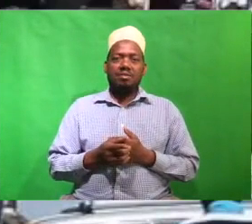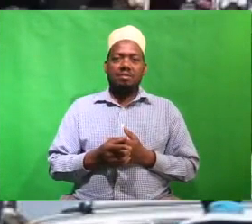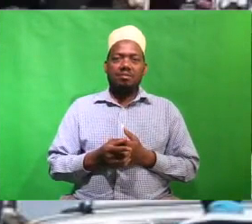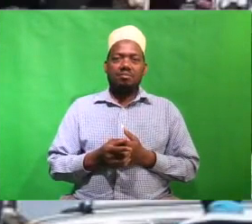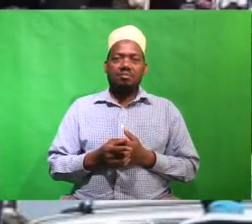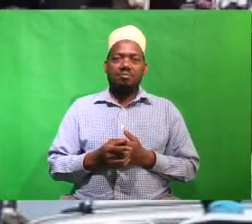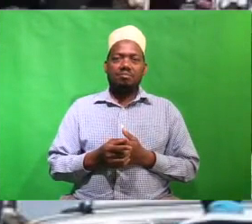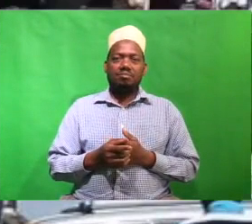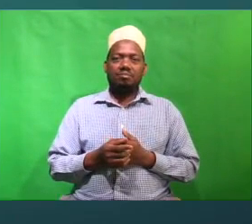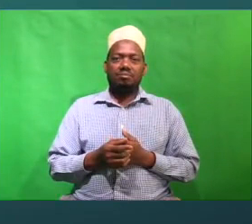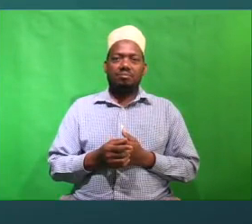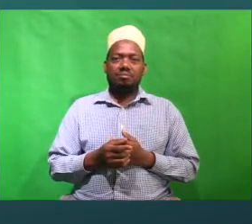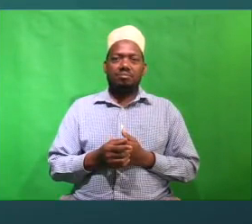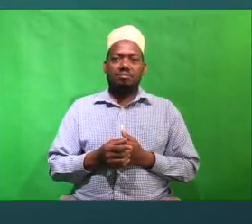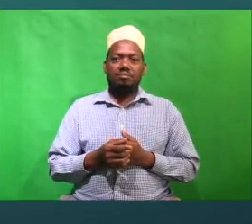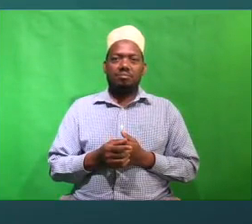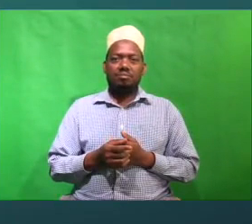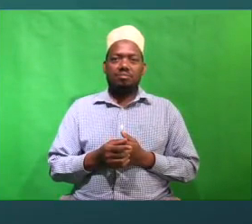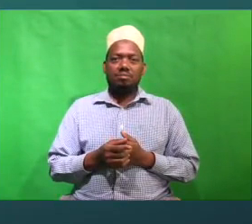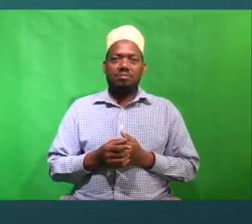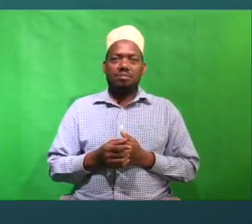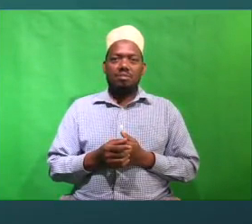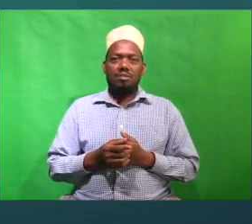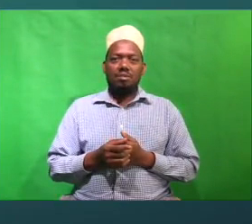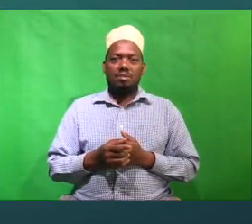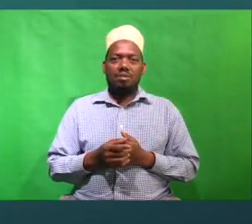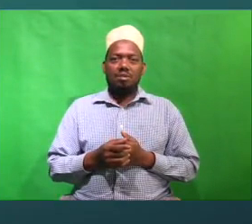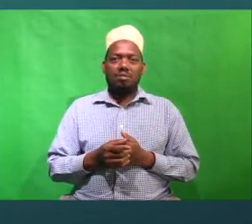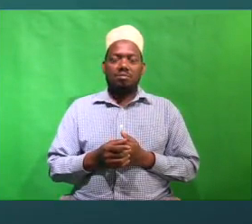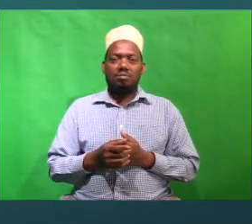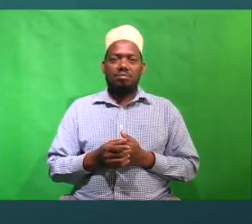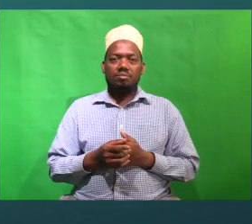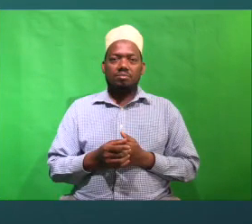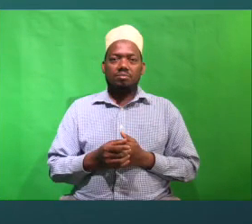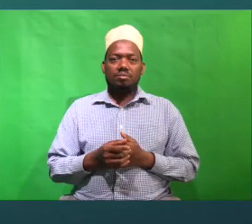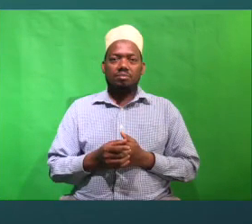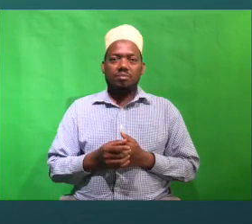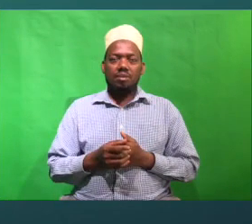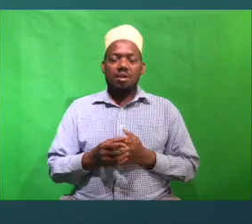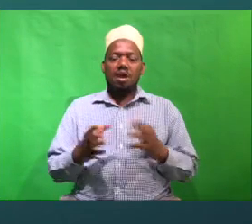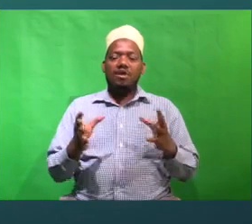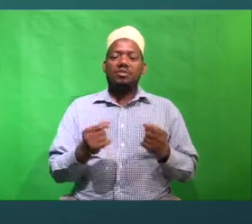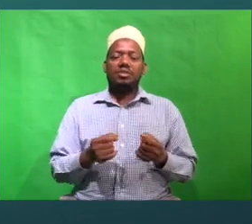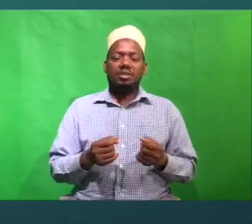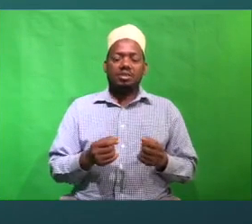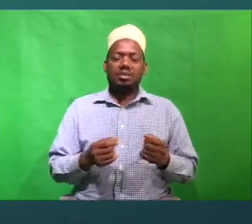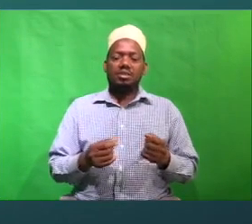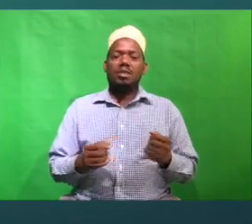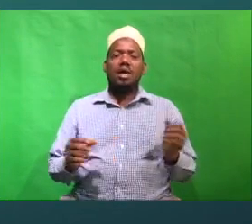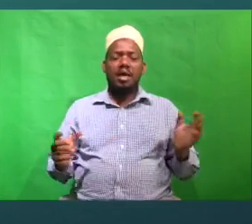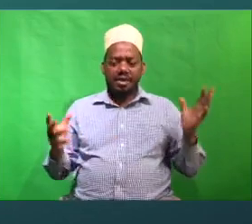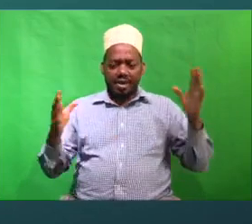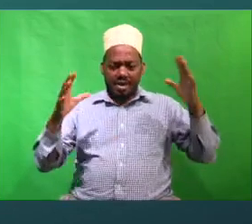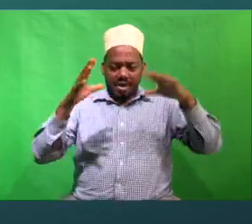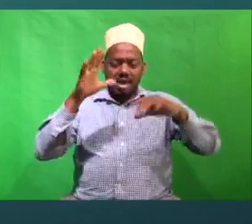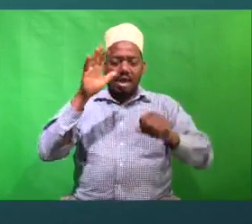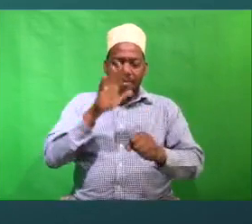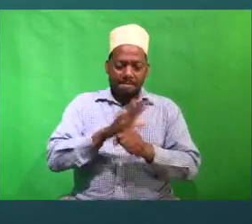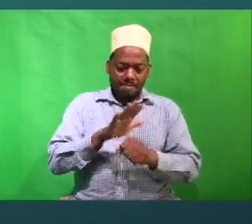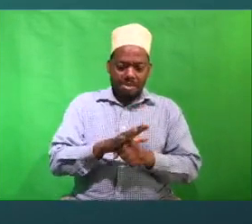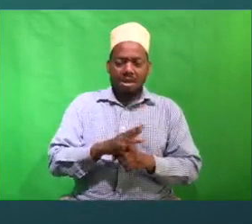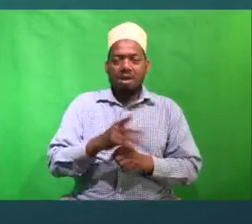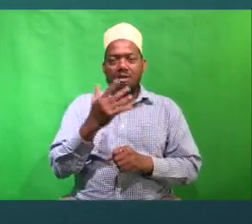Have you observed which one have high density of population? We can say have high number of